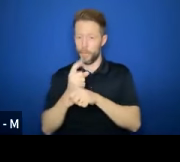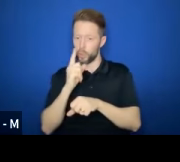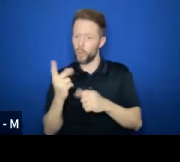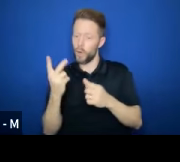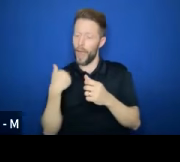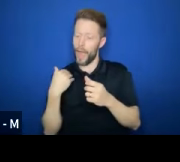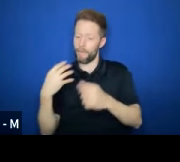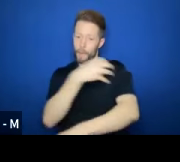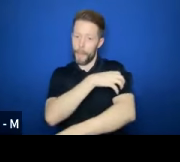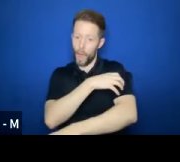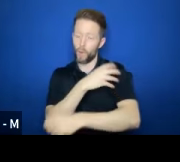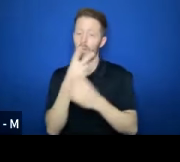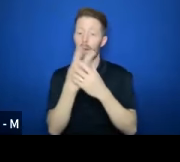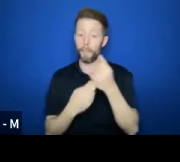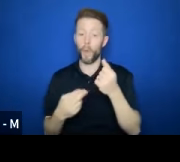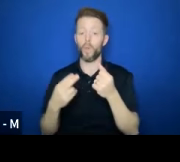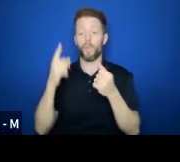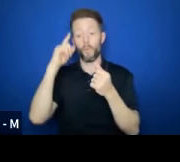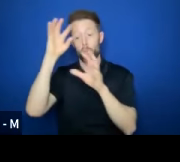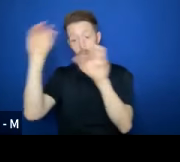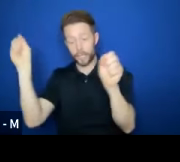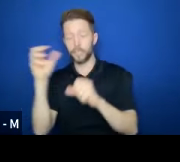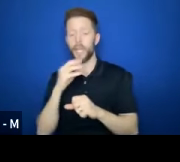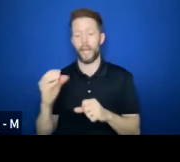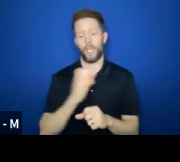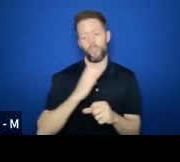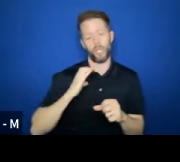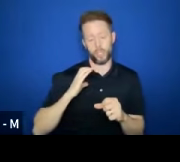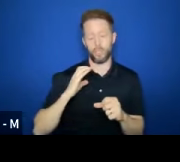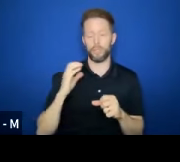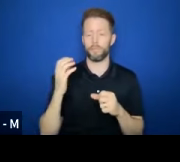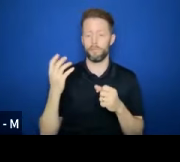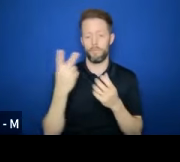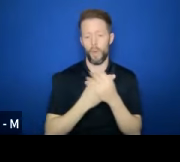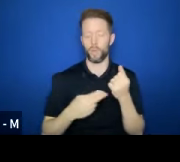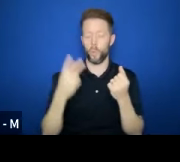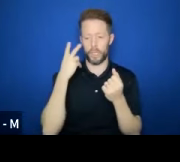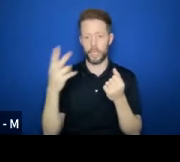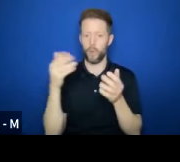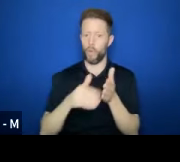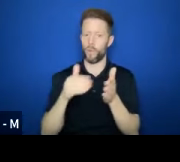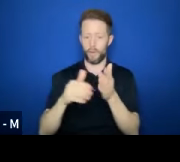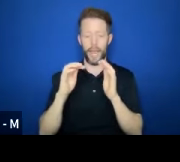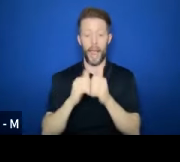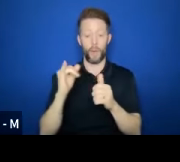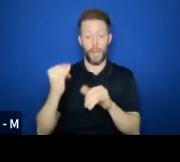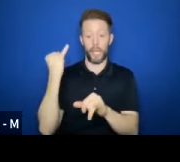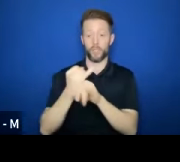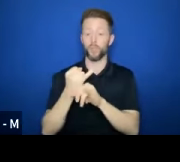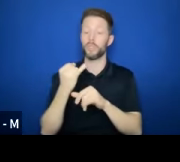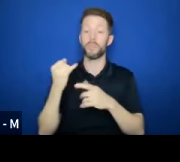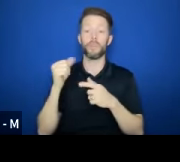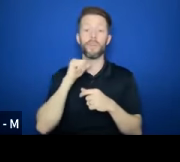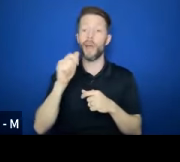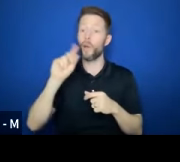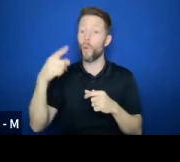terms of the executive branch and in terms of the congressional branch. And so we see over and over again the ways in which these institutions were not only